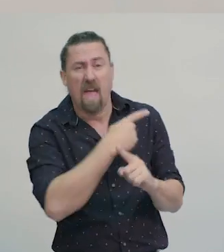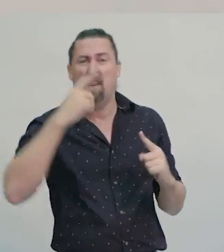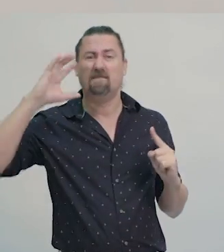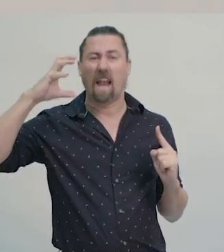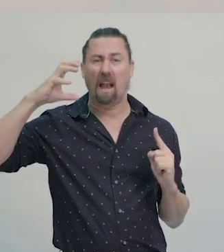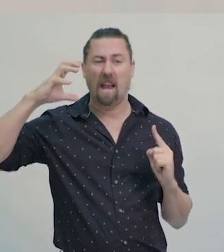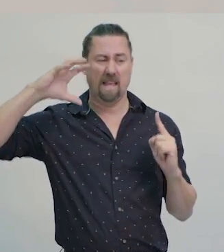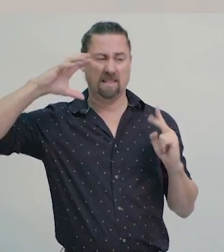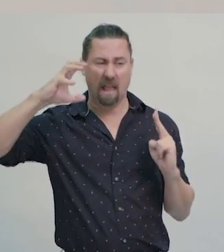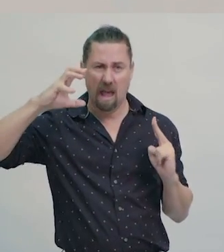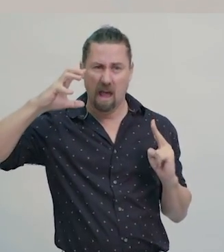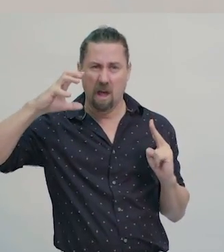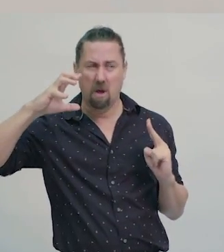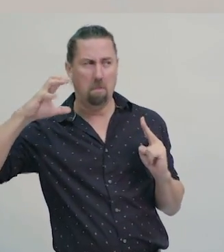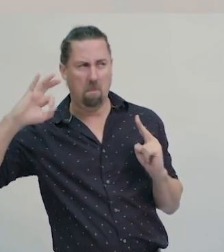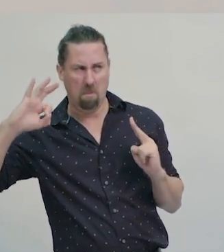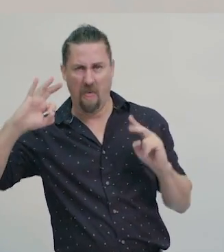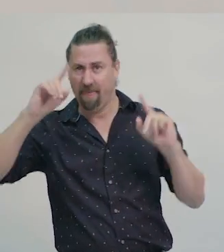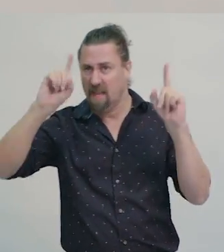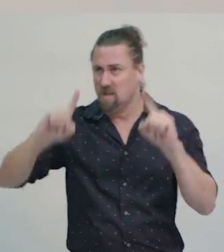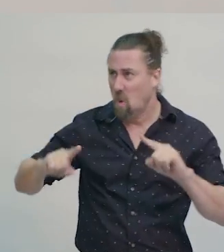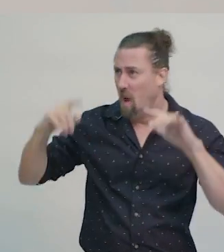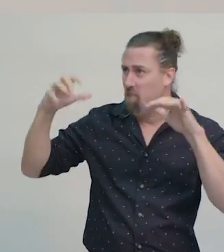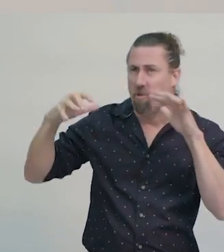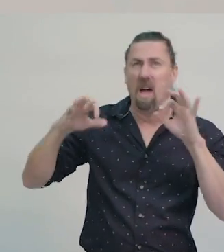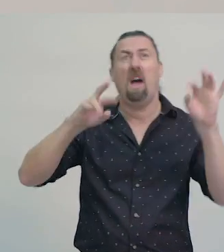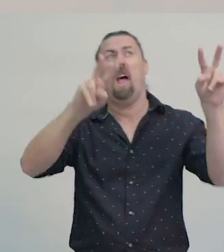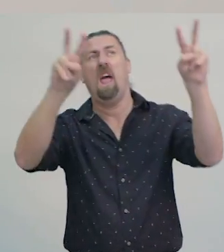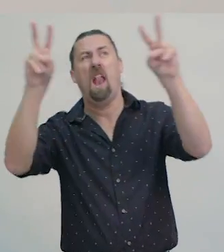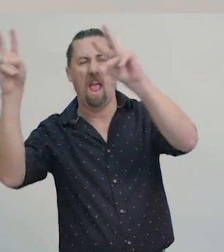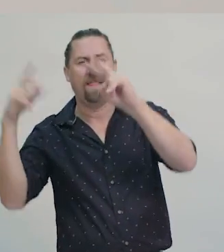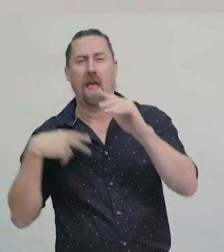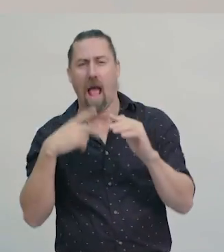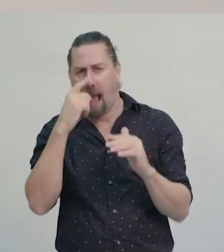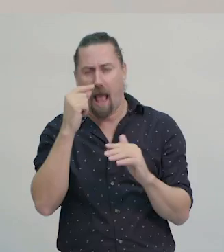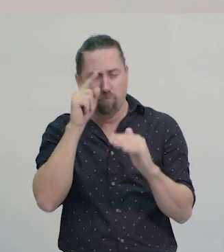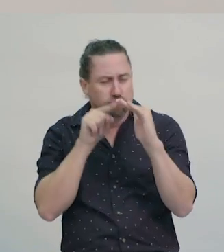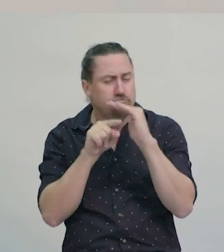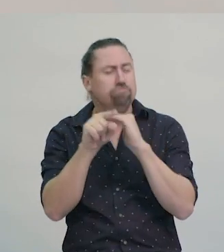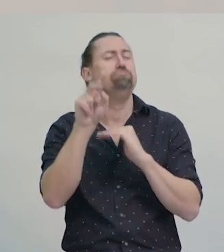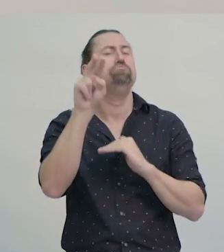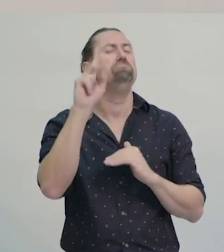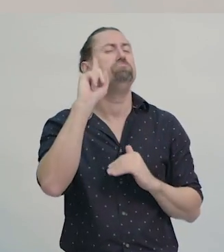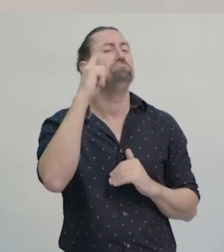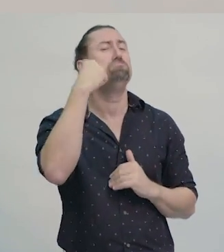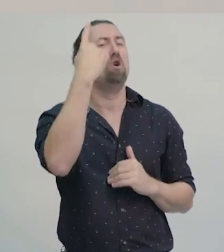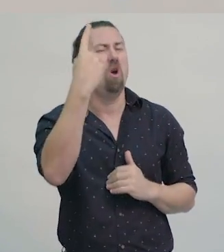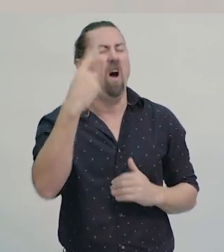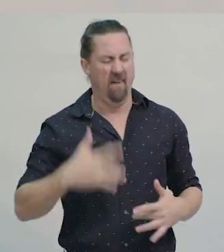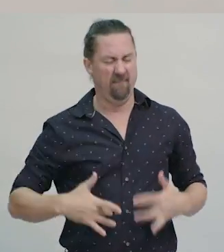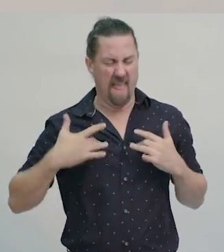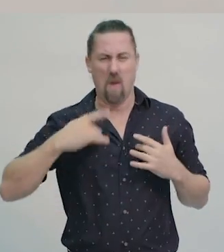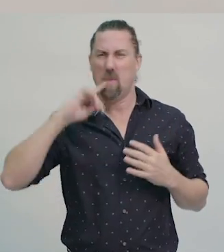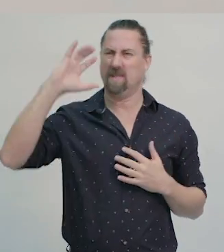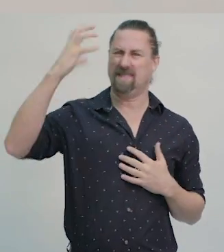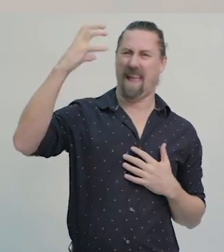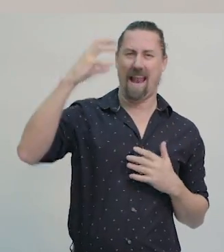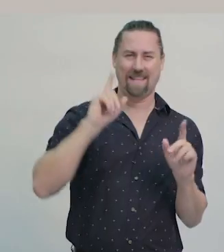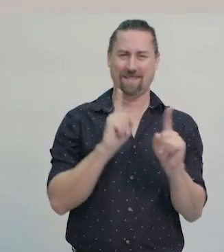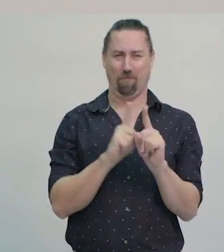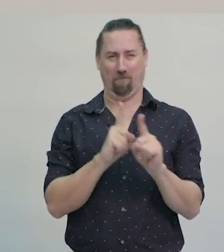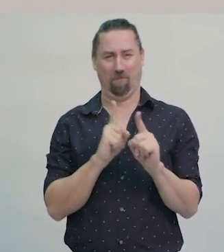Mac used for her table are called symbols. Scientists use them to record the weather on different days and to tell